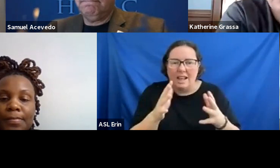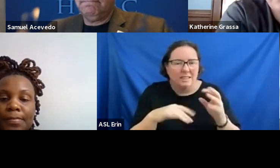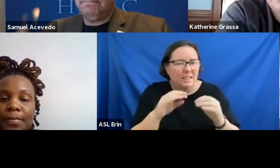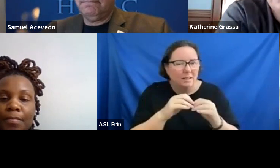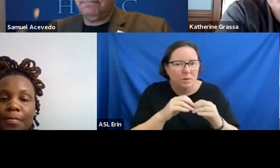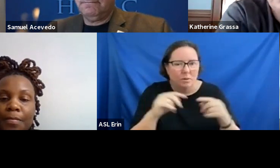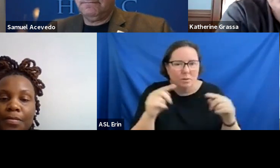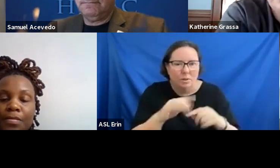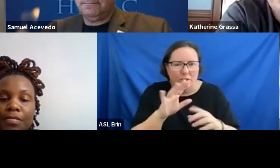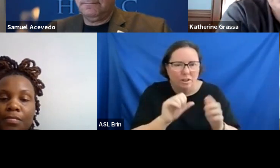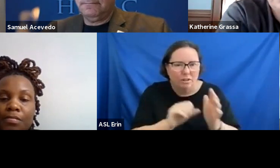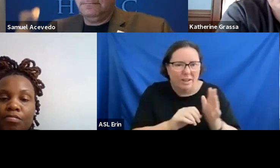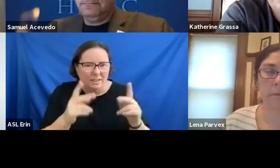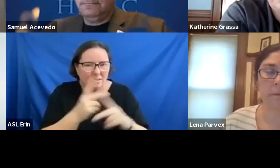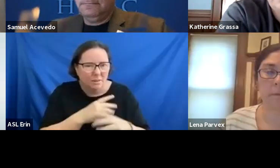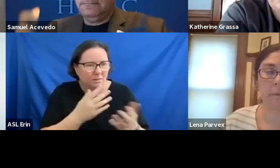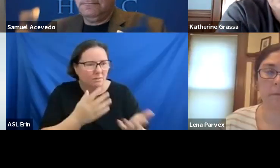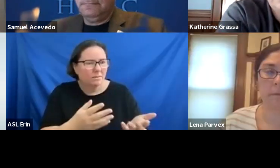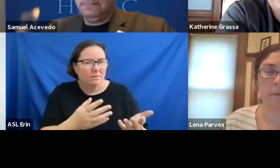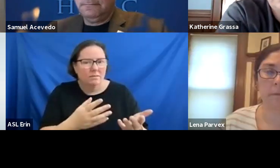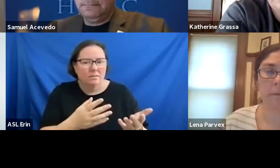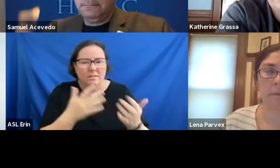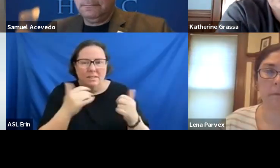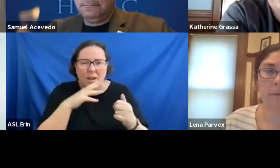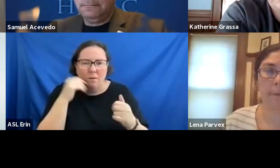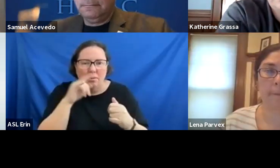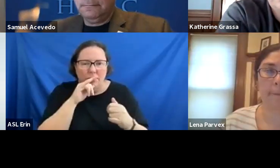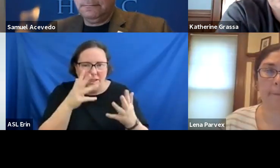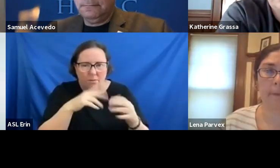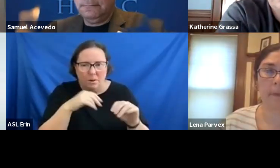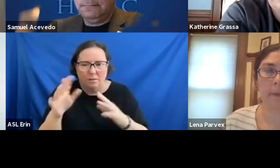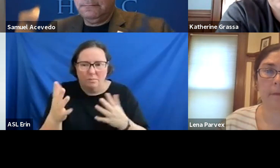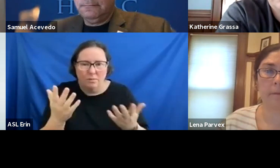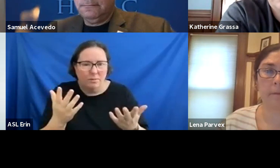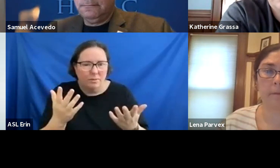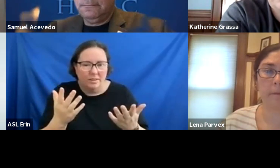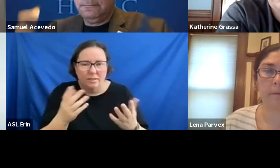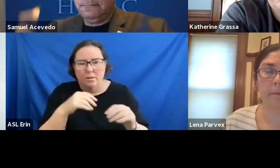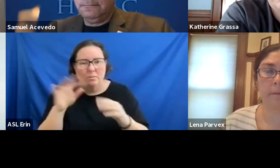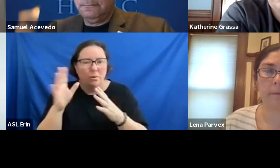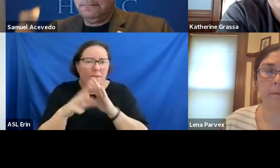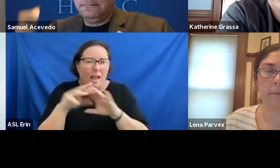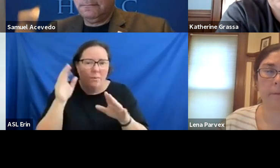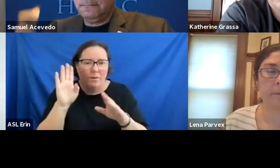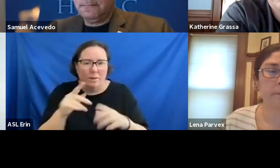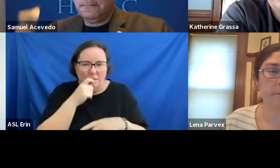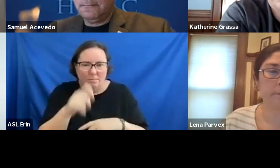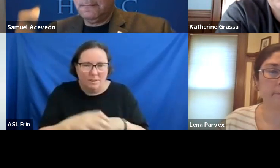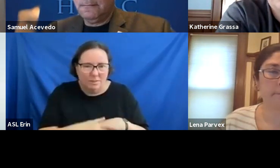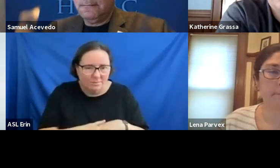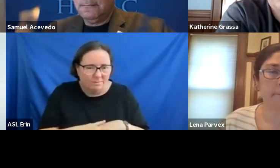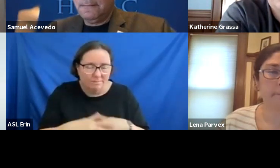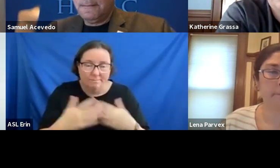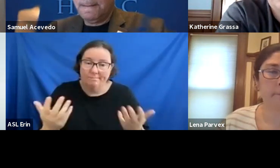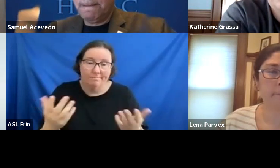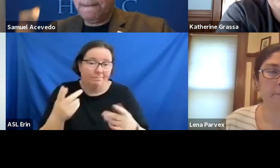grade even more. Now all the kids just want to move to the right zip code or move out of Boston, period. And I